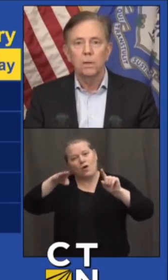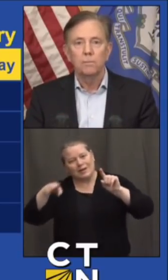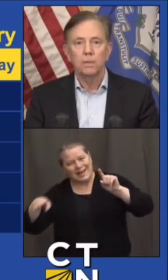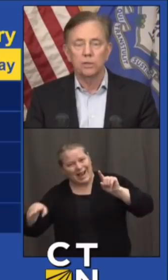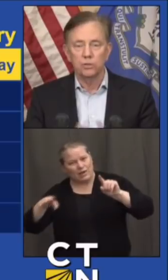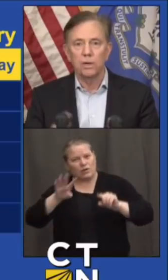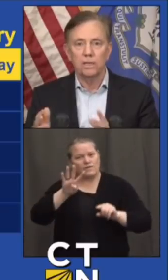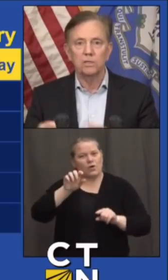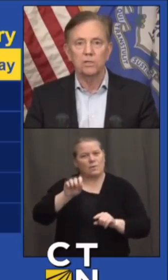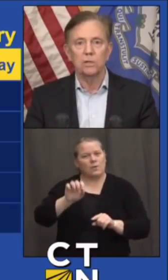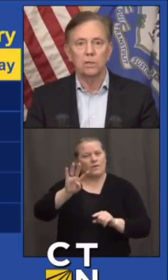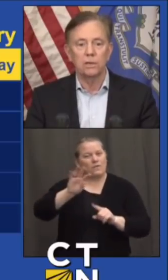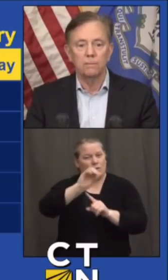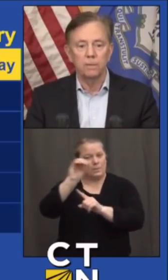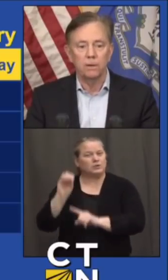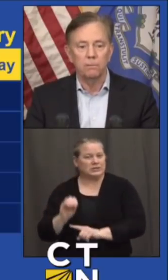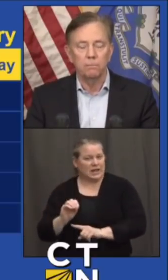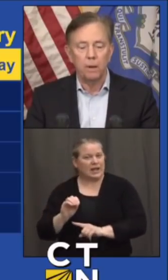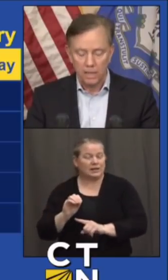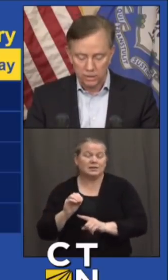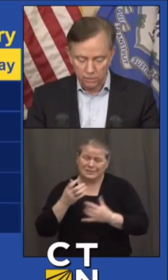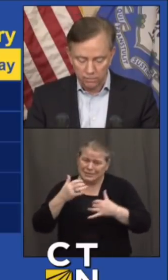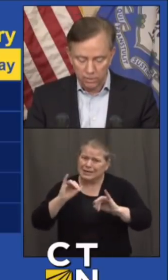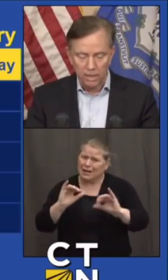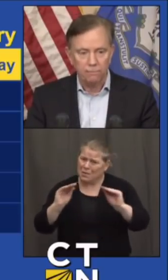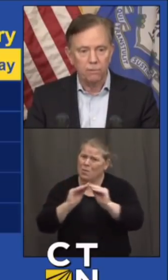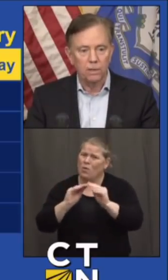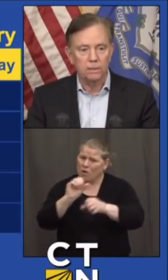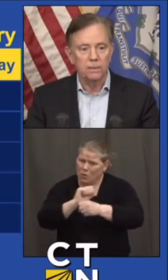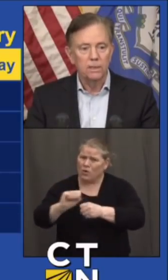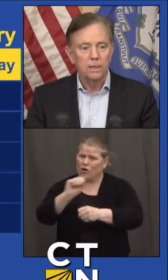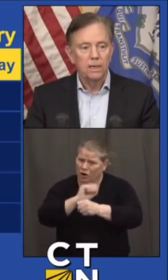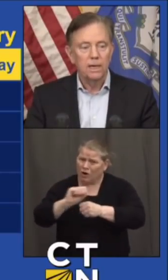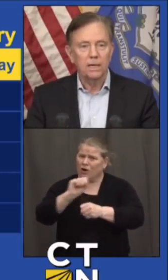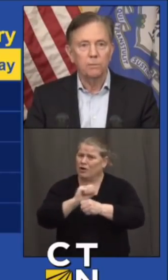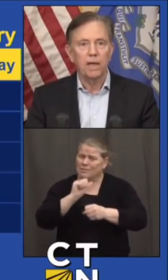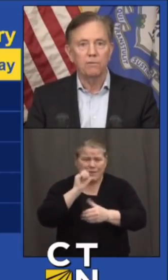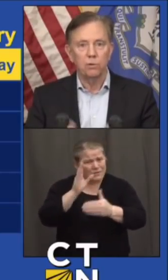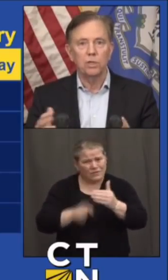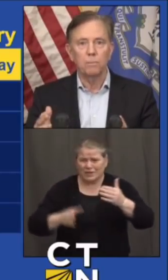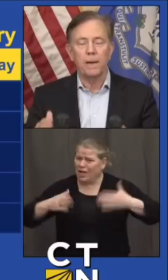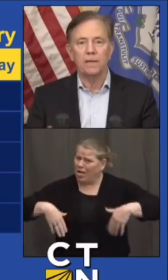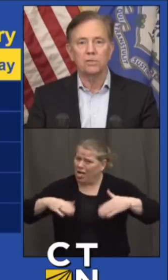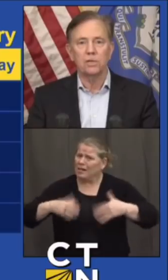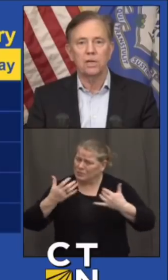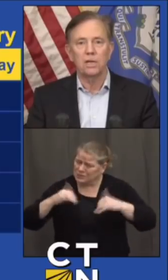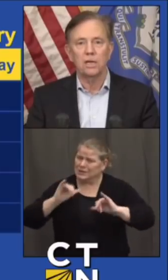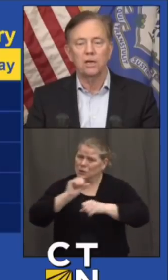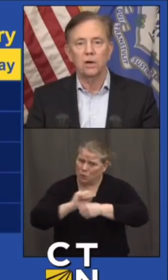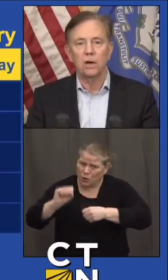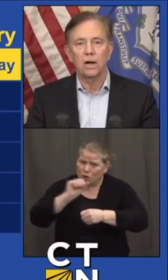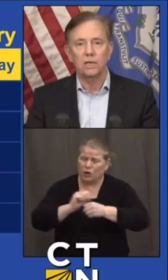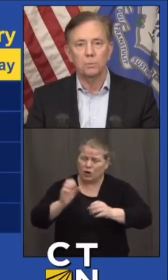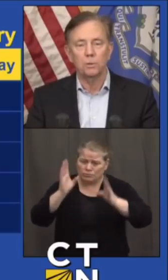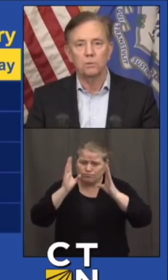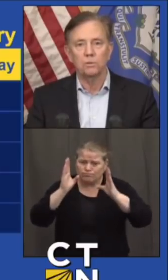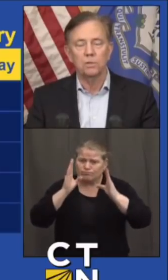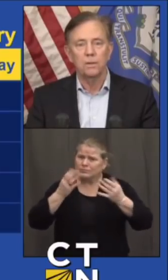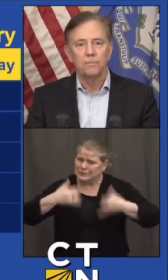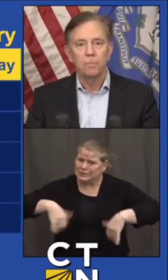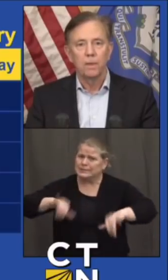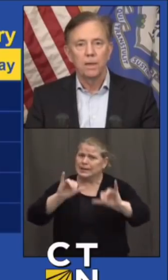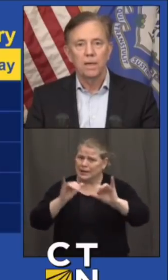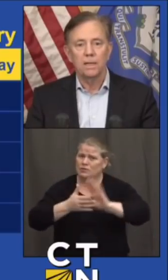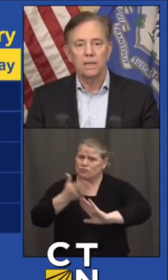do, but the trend is still, positive on that front. And we have good capacity in our